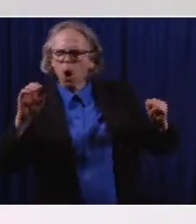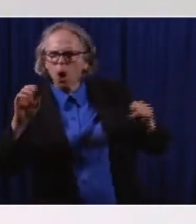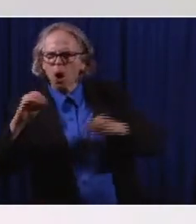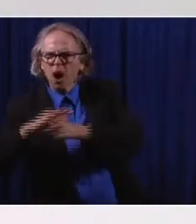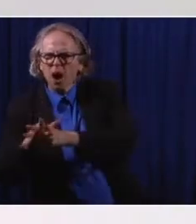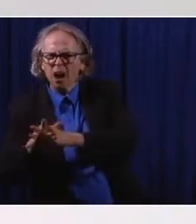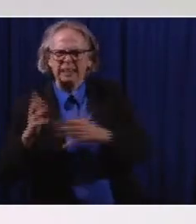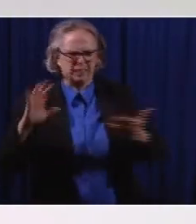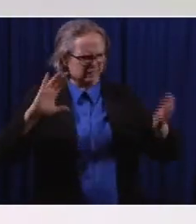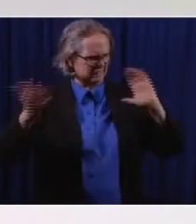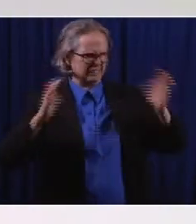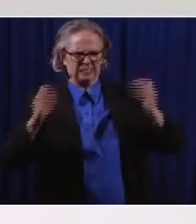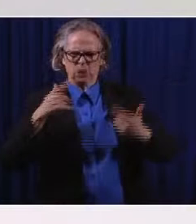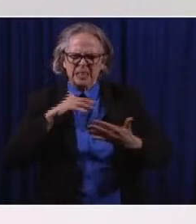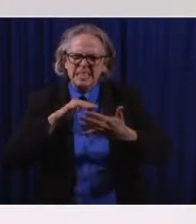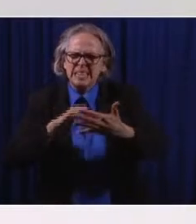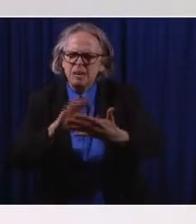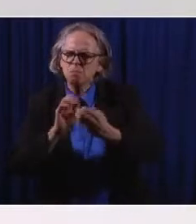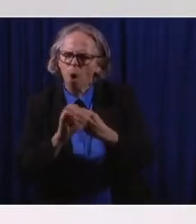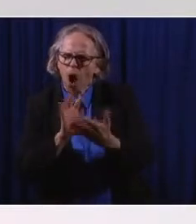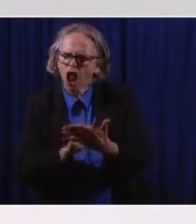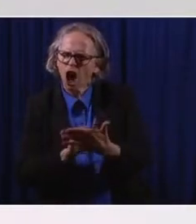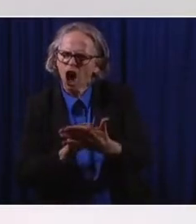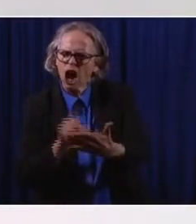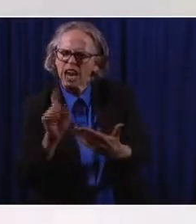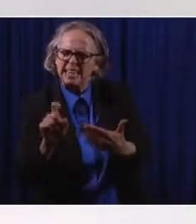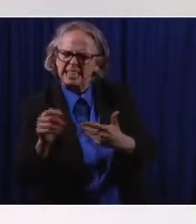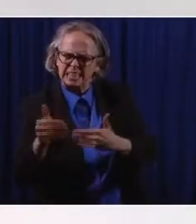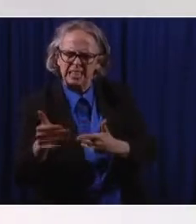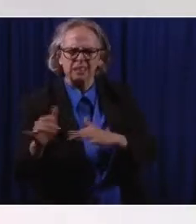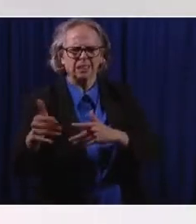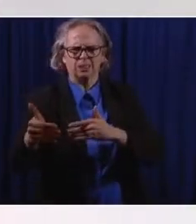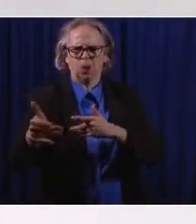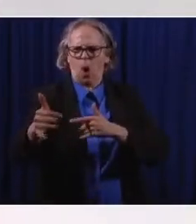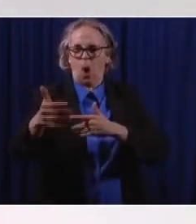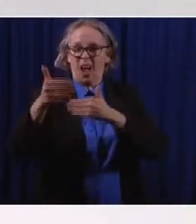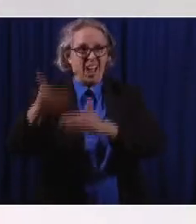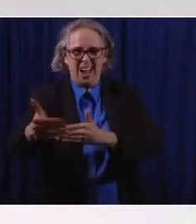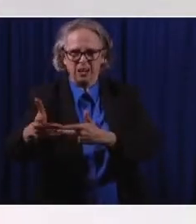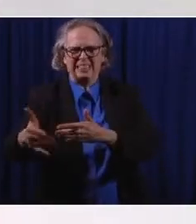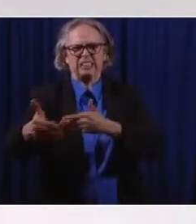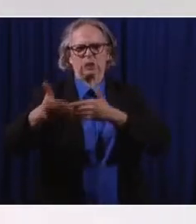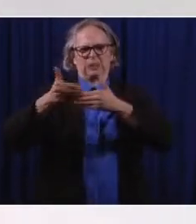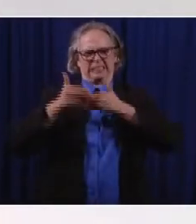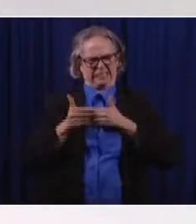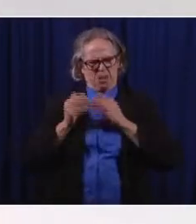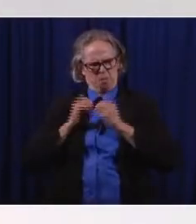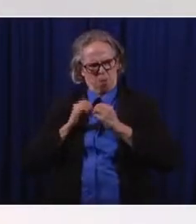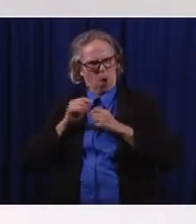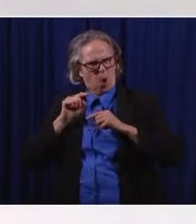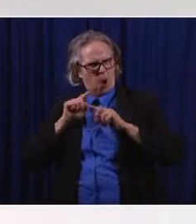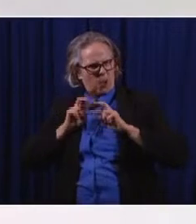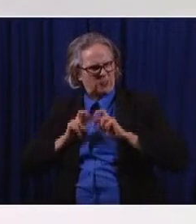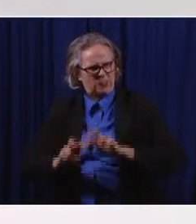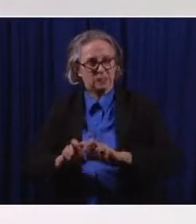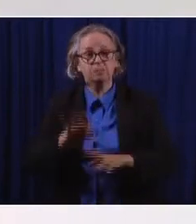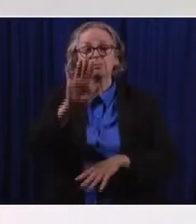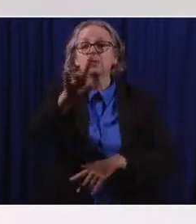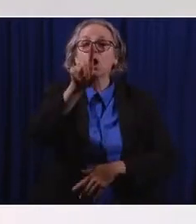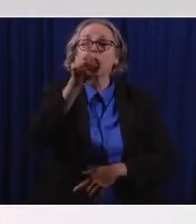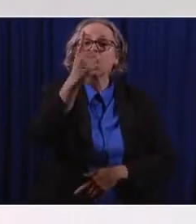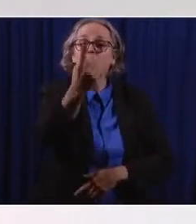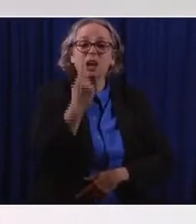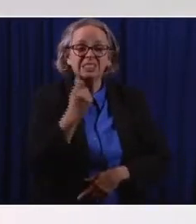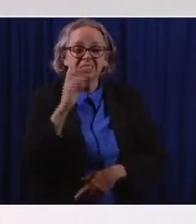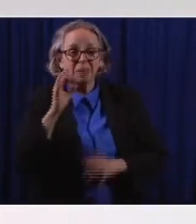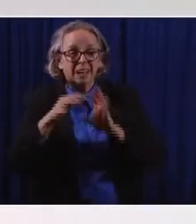fact, the time span is a bit shorter. To answer your specific question about cases, for example, in